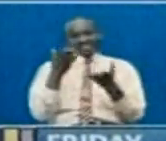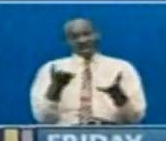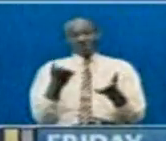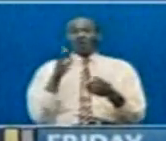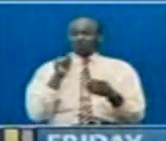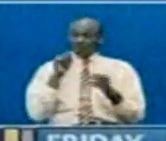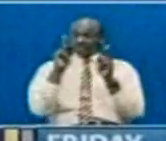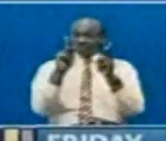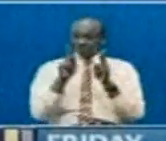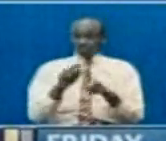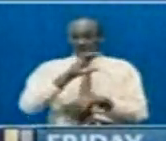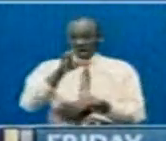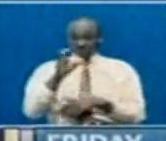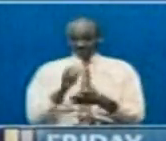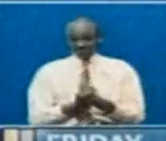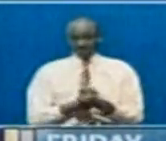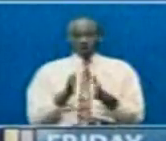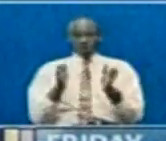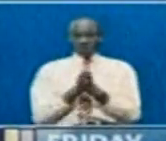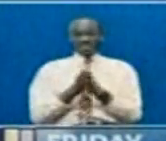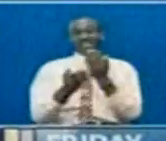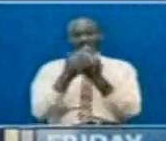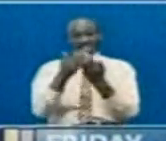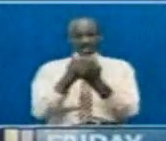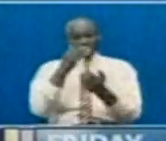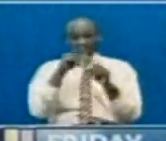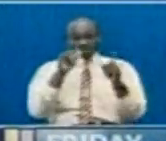from Kisumu County with Mind